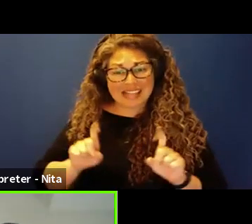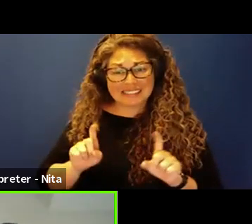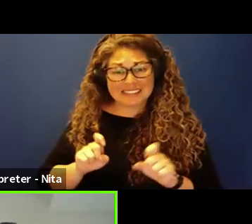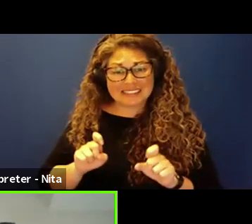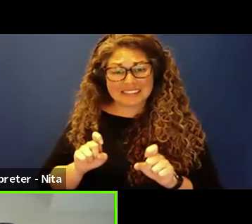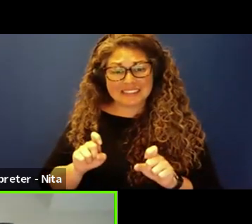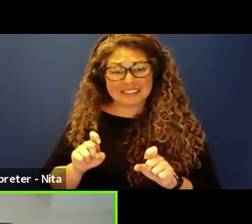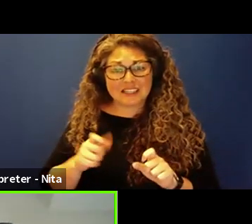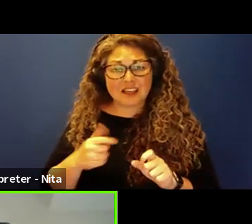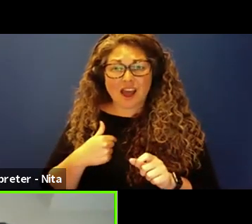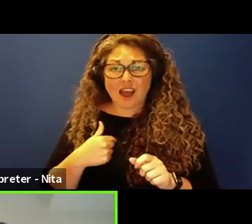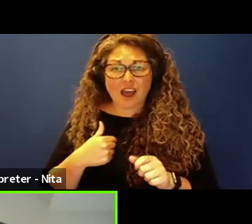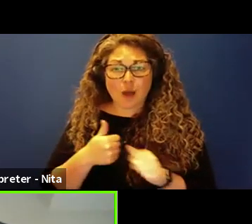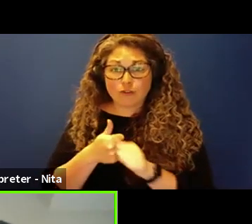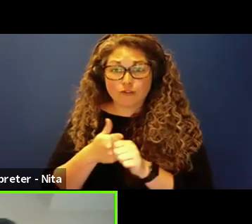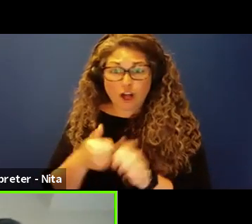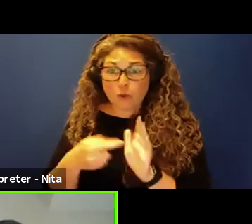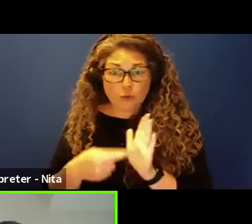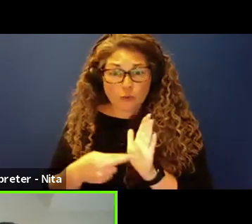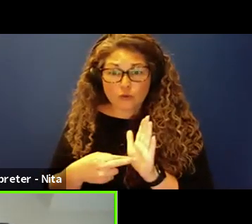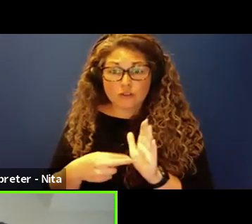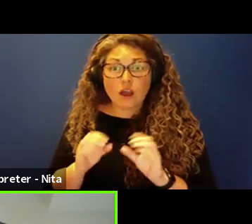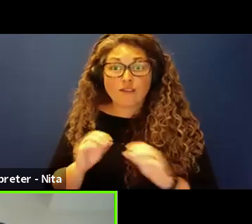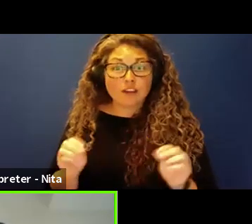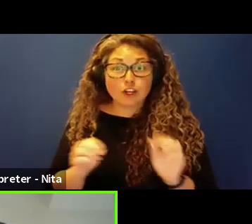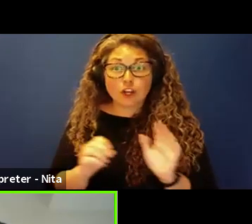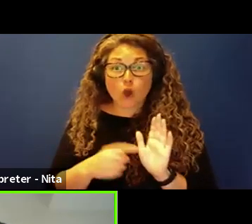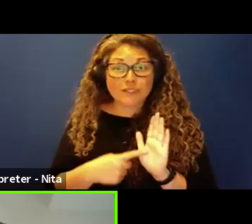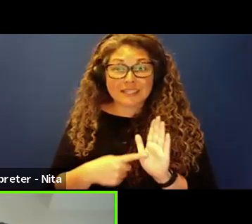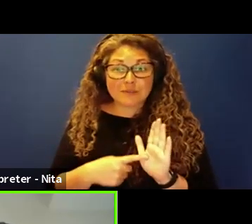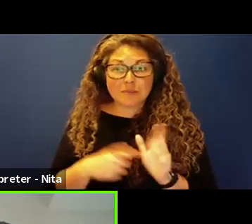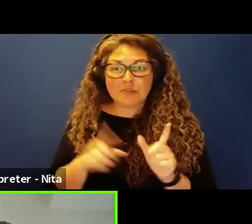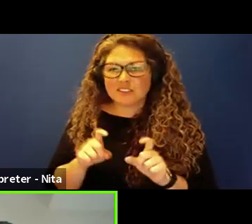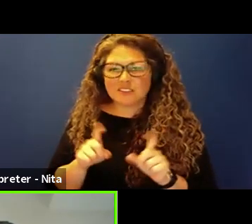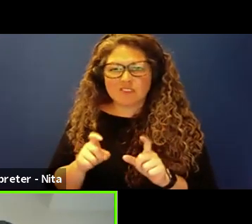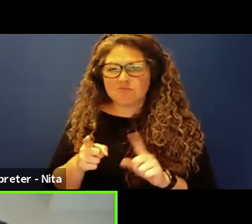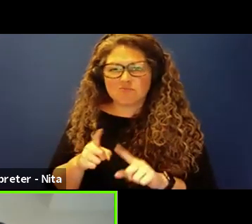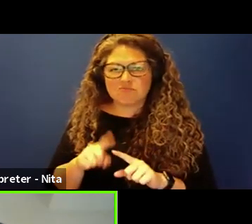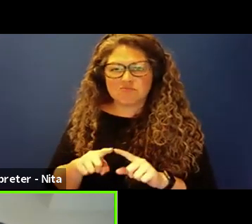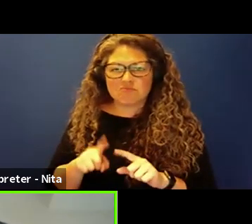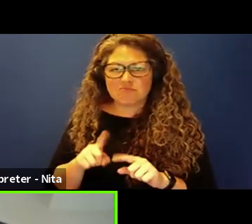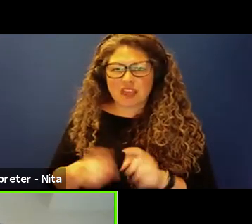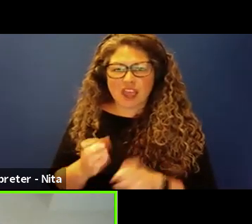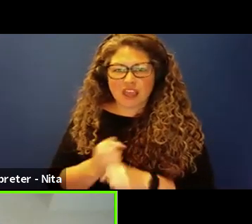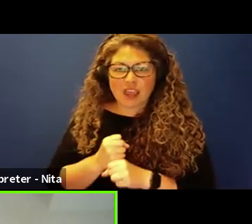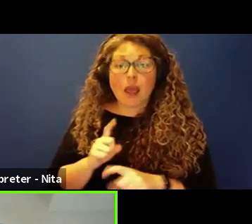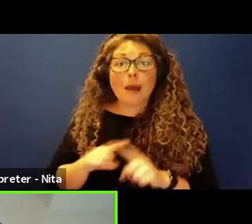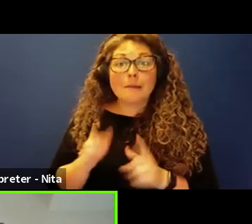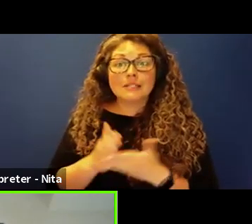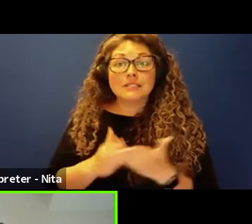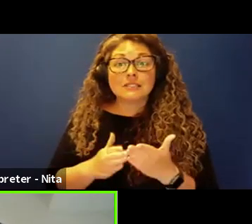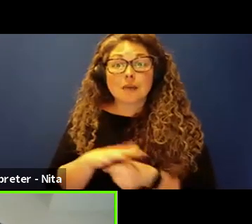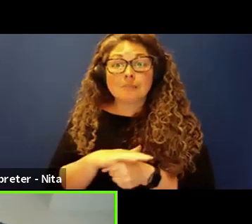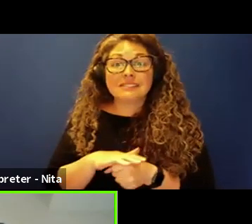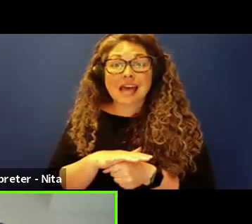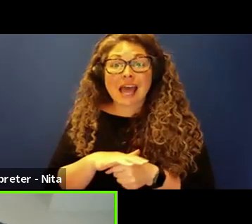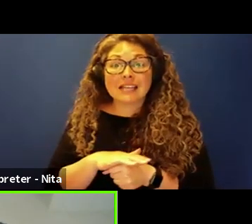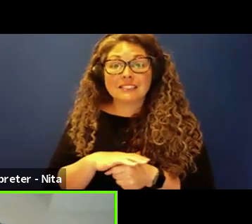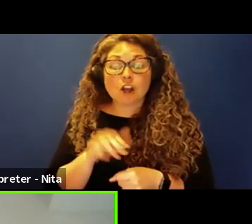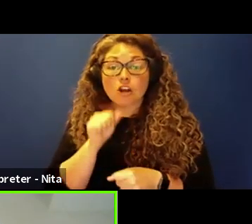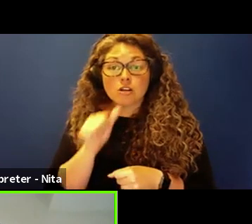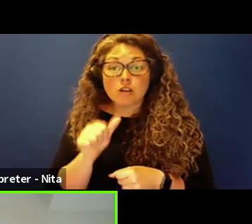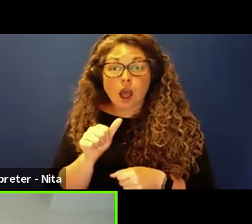following the rules, if you don't have any symptoms, a test is not being offered to you. But yet we hear that some sites are being